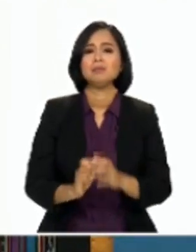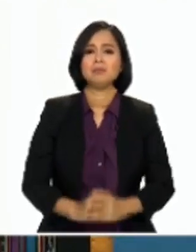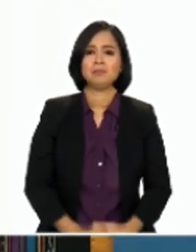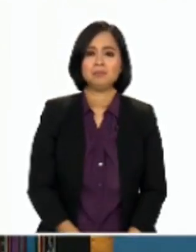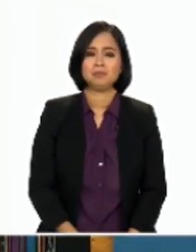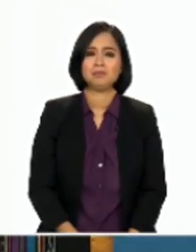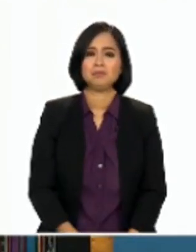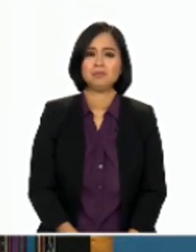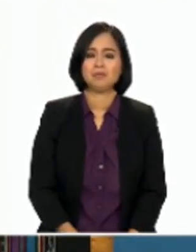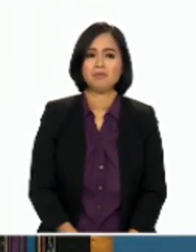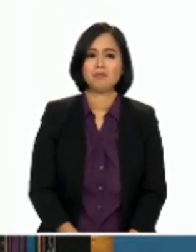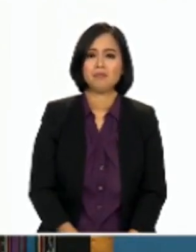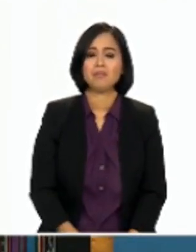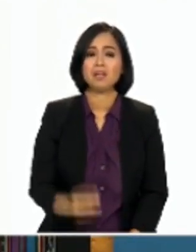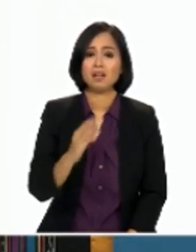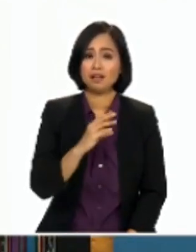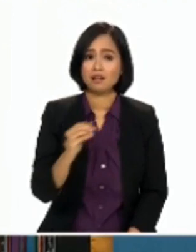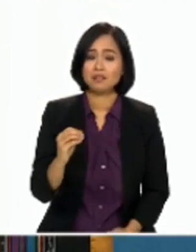and